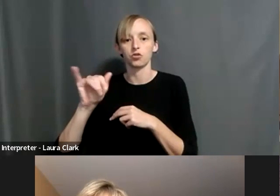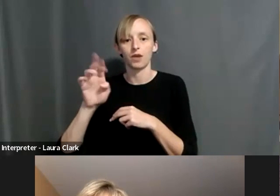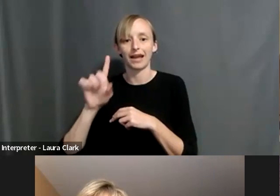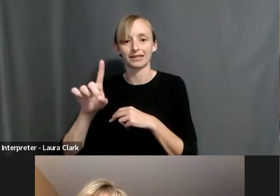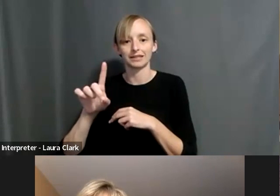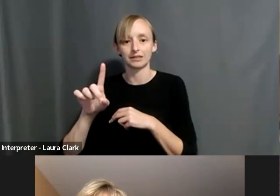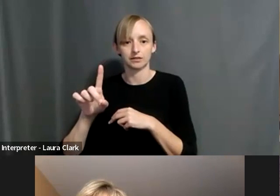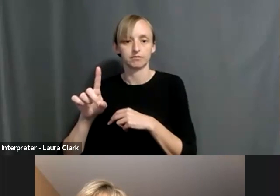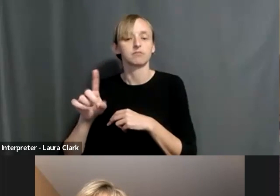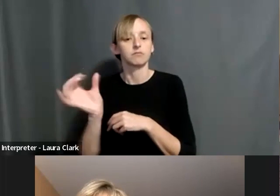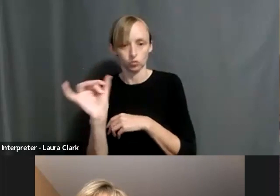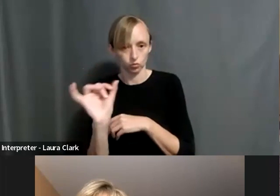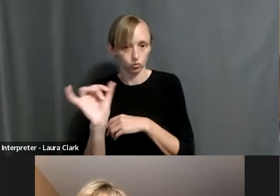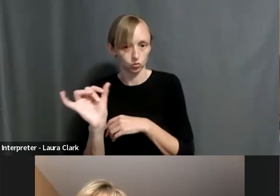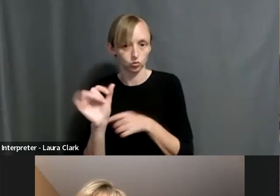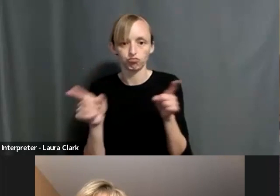lot out there